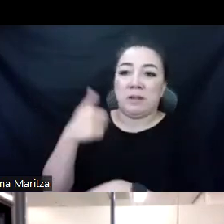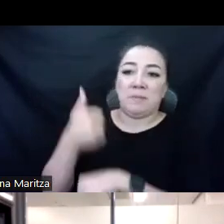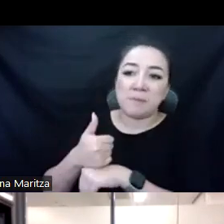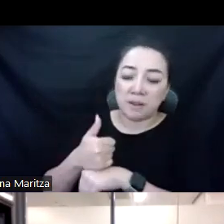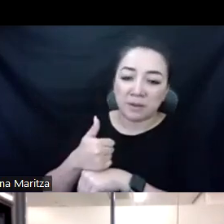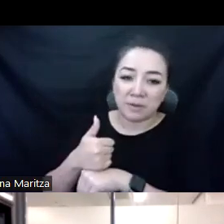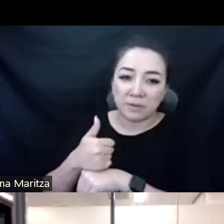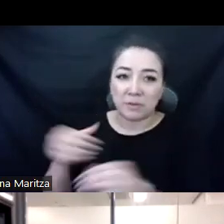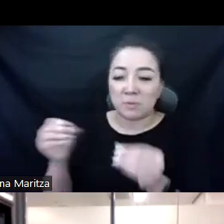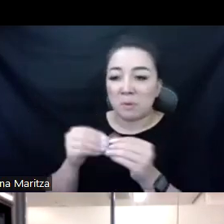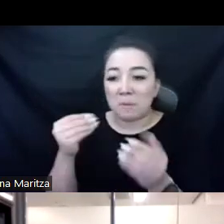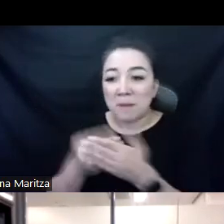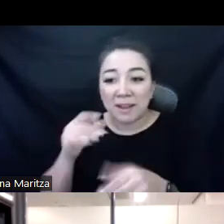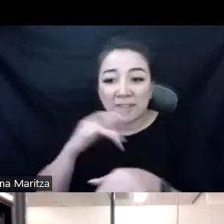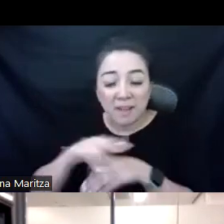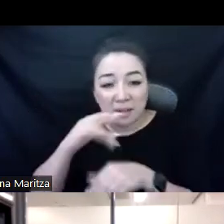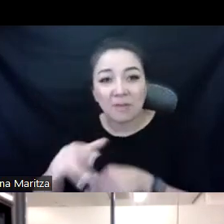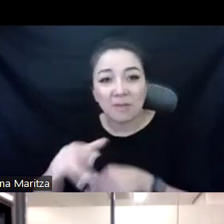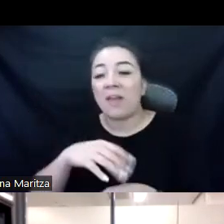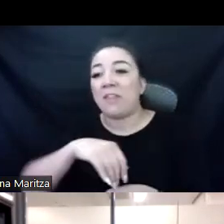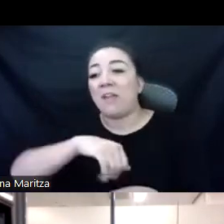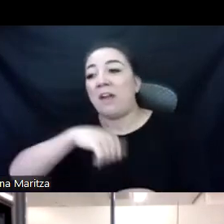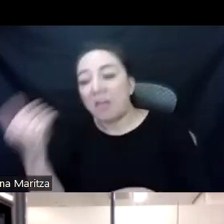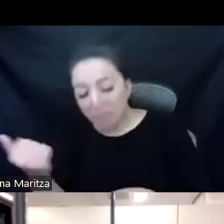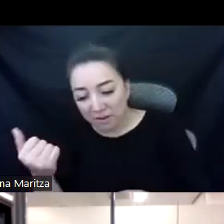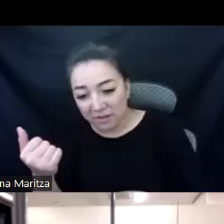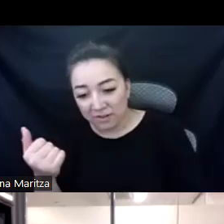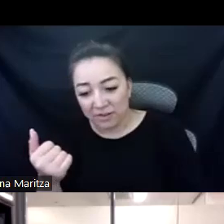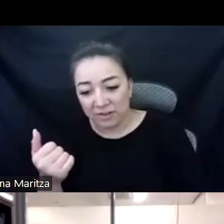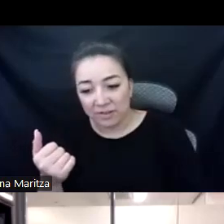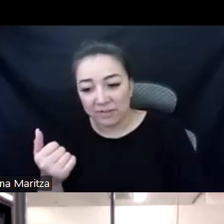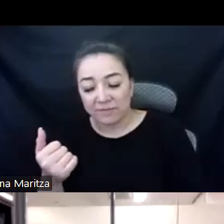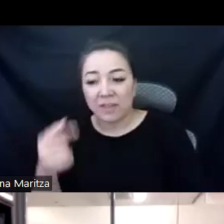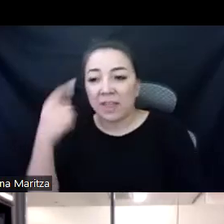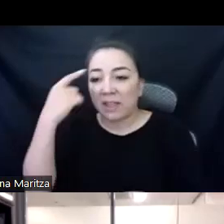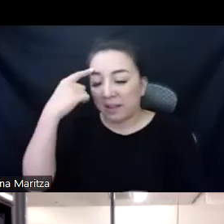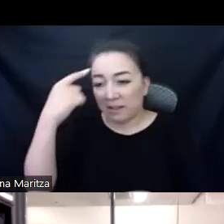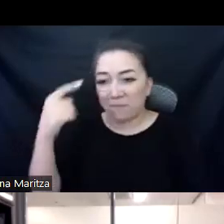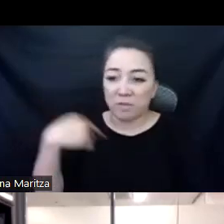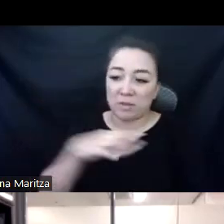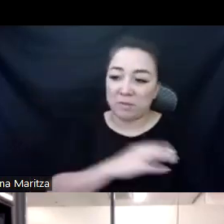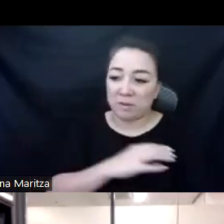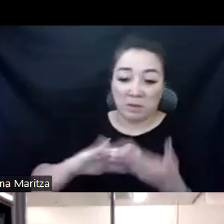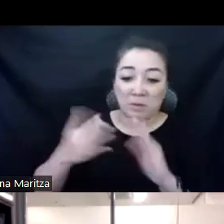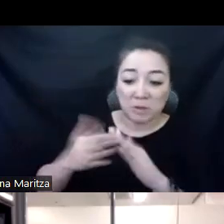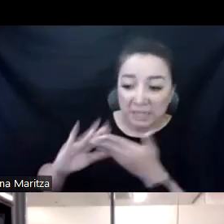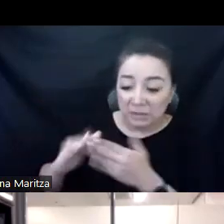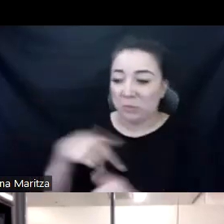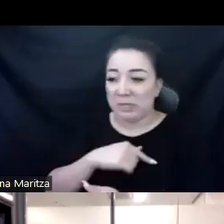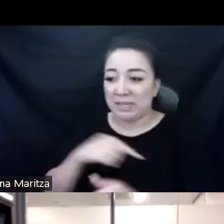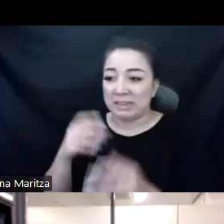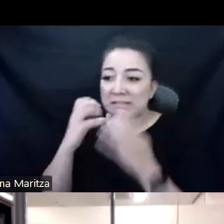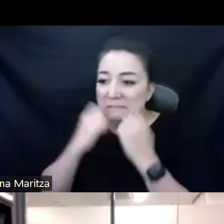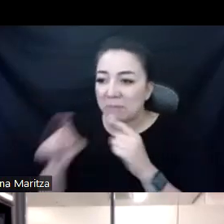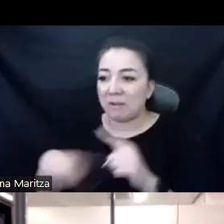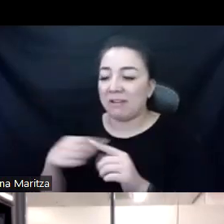money available. And on the other hand, I think for the communities that we all care about, trying to identify some things